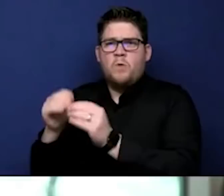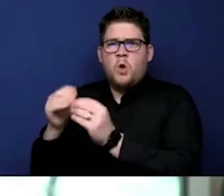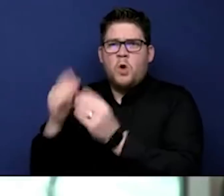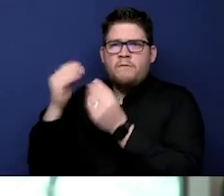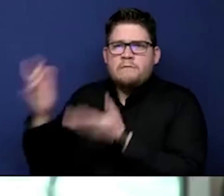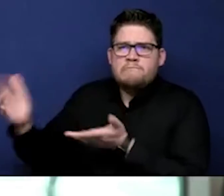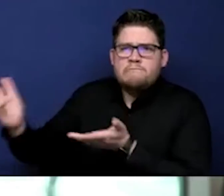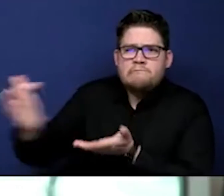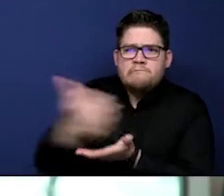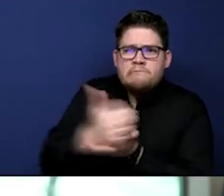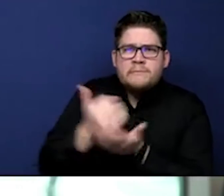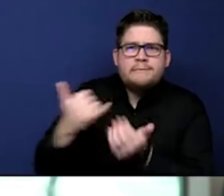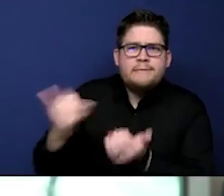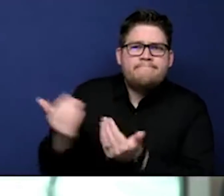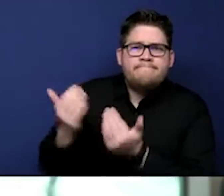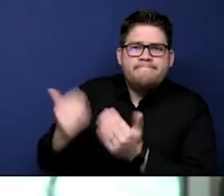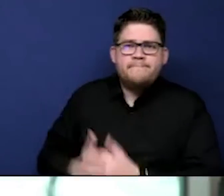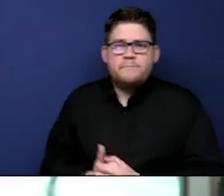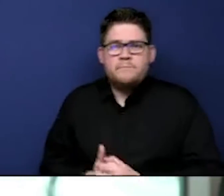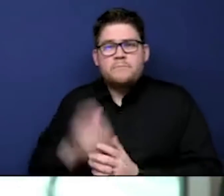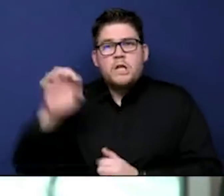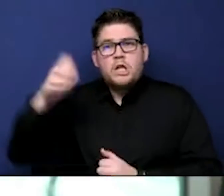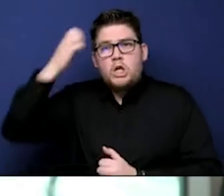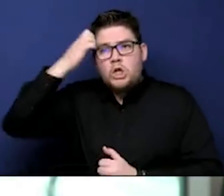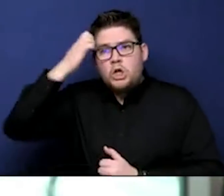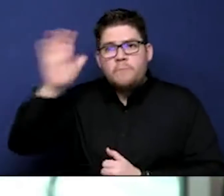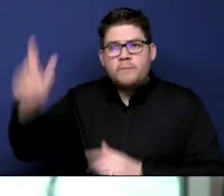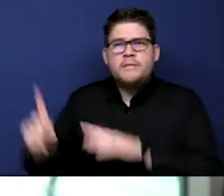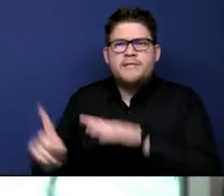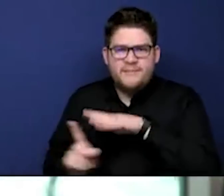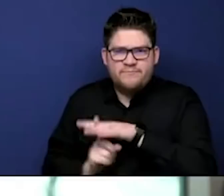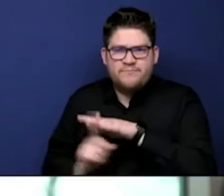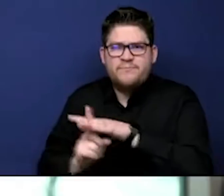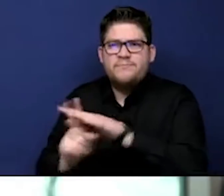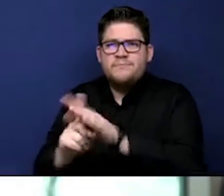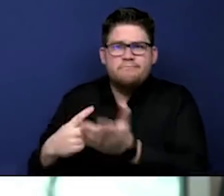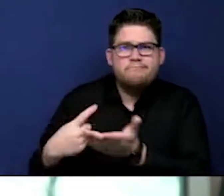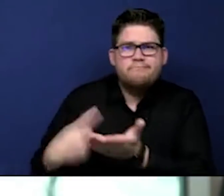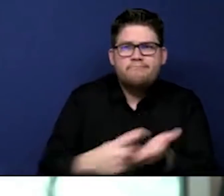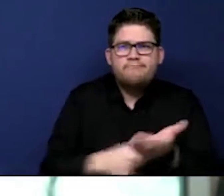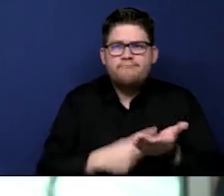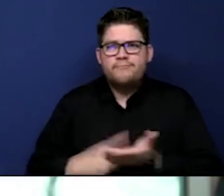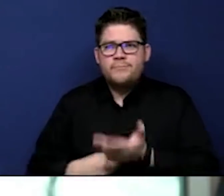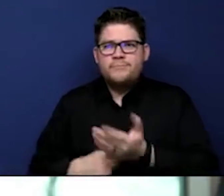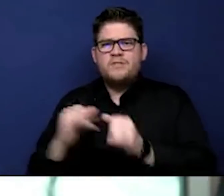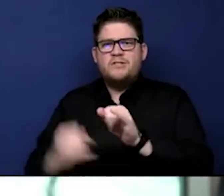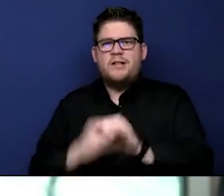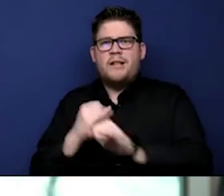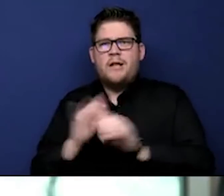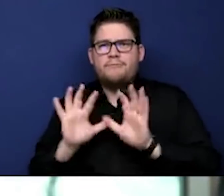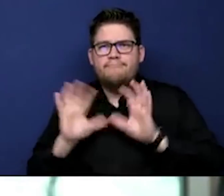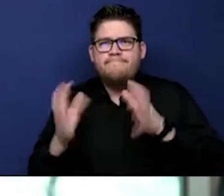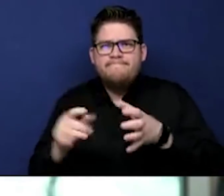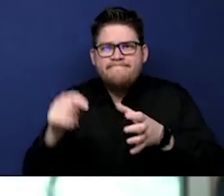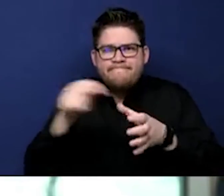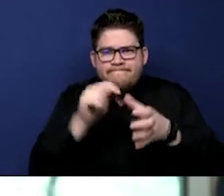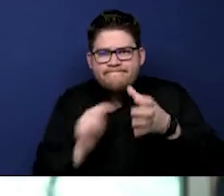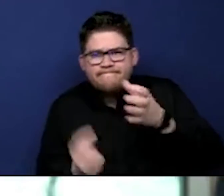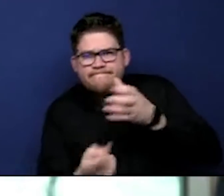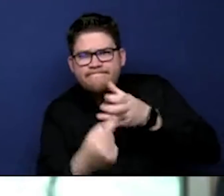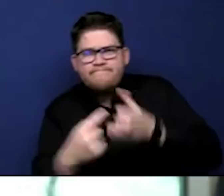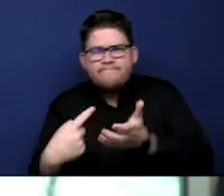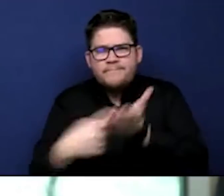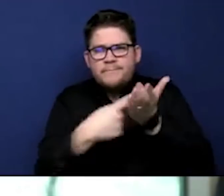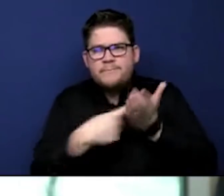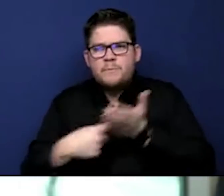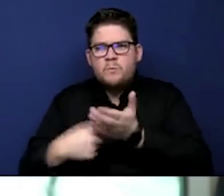with the experts going on internationally, even as we speak, and the European Medicines Agency and Health Canada